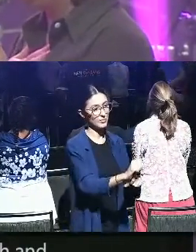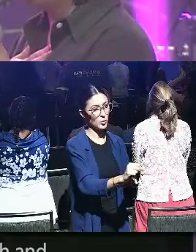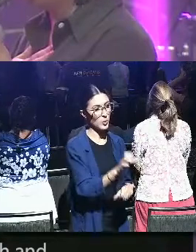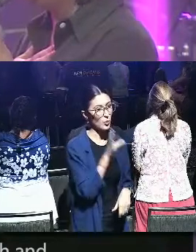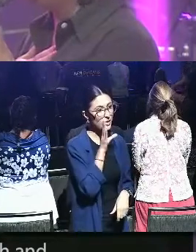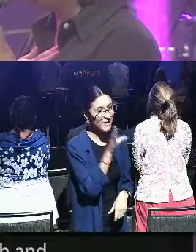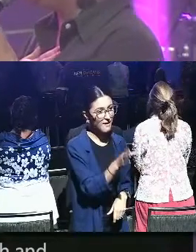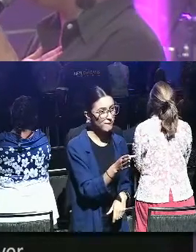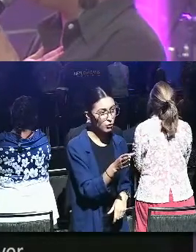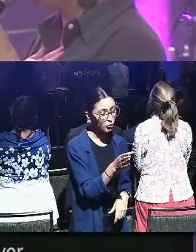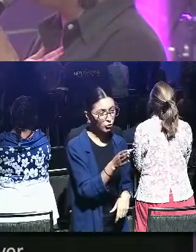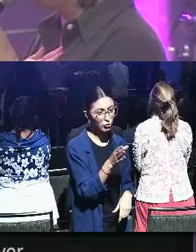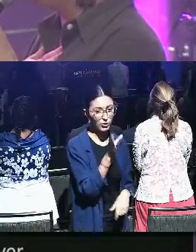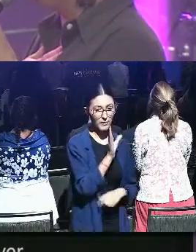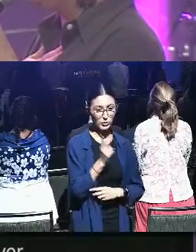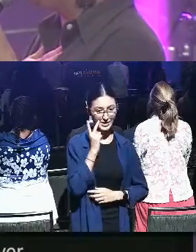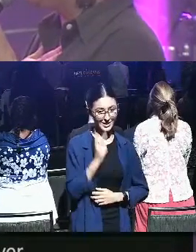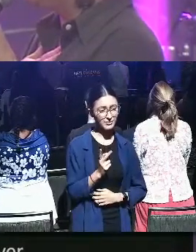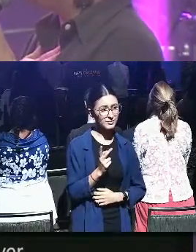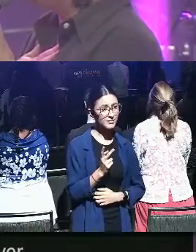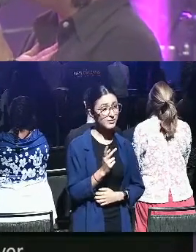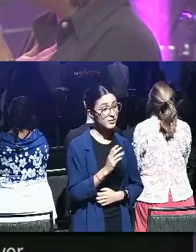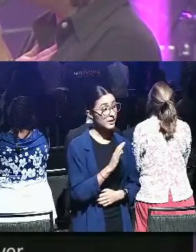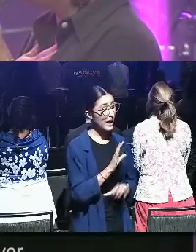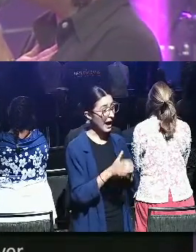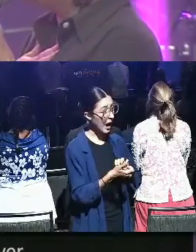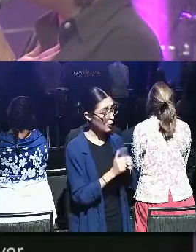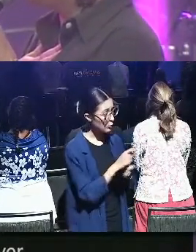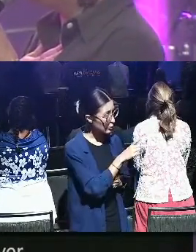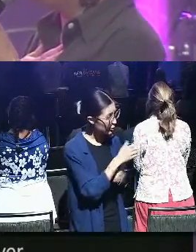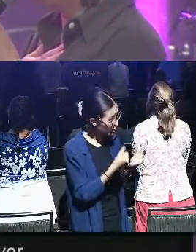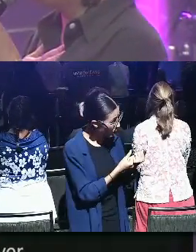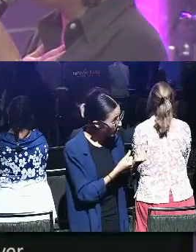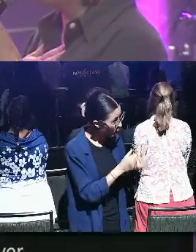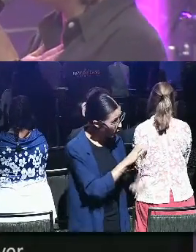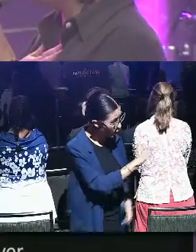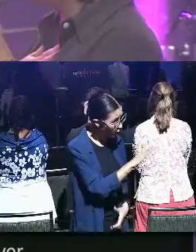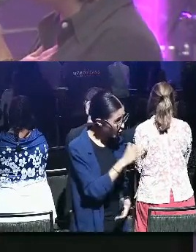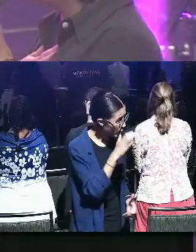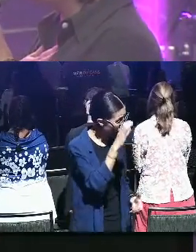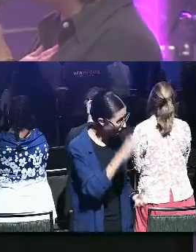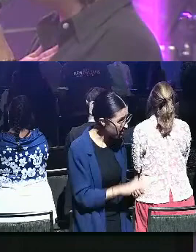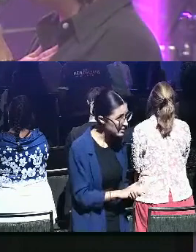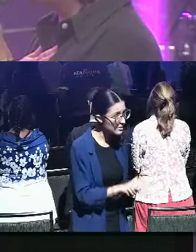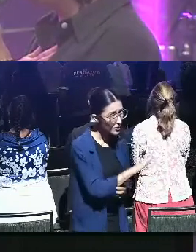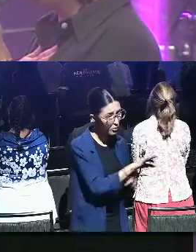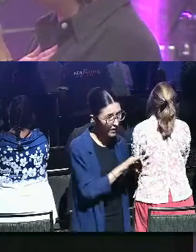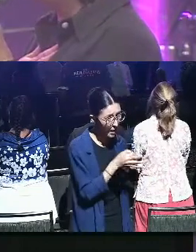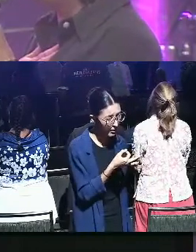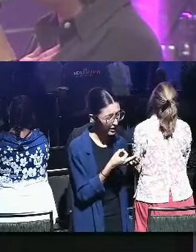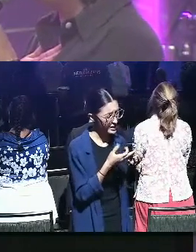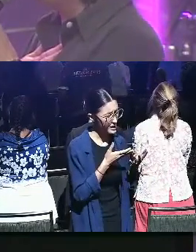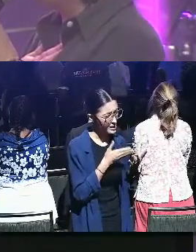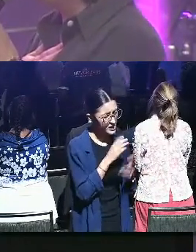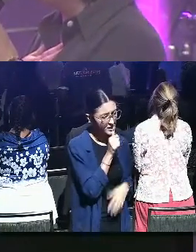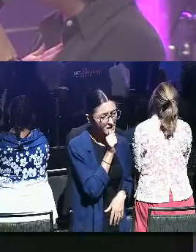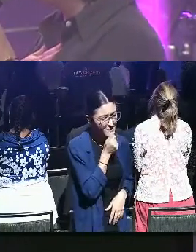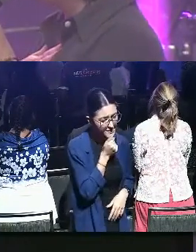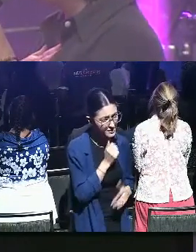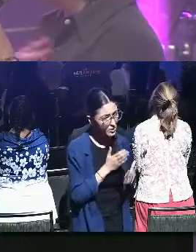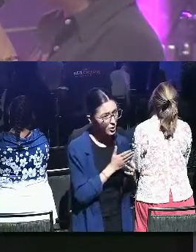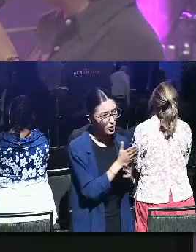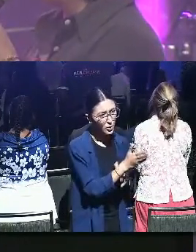And how you supported your husband and your family through a lot of difficult moments, and